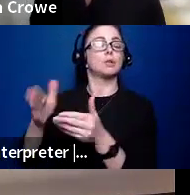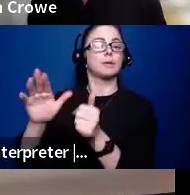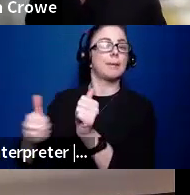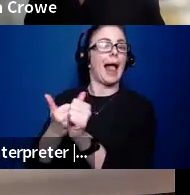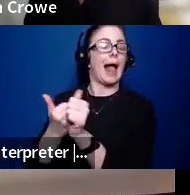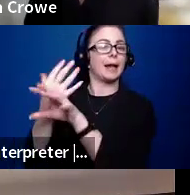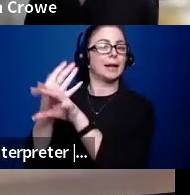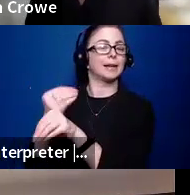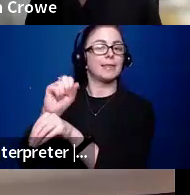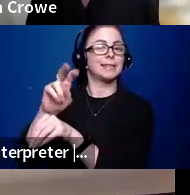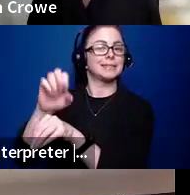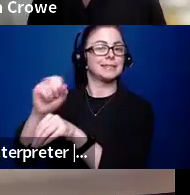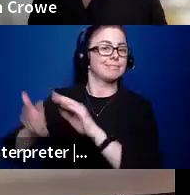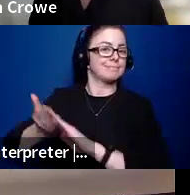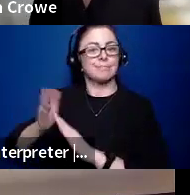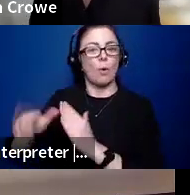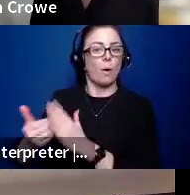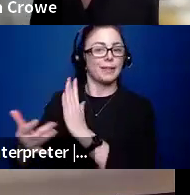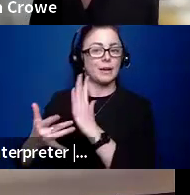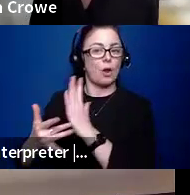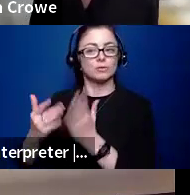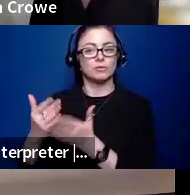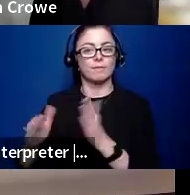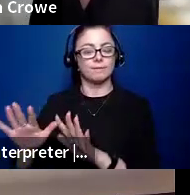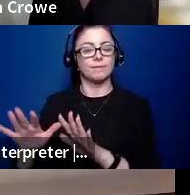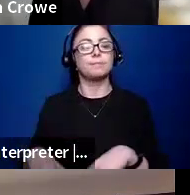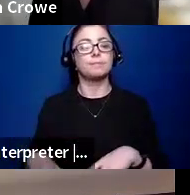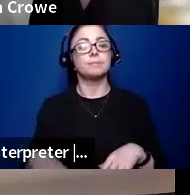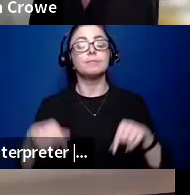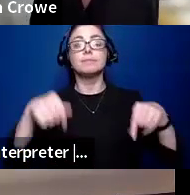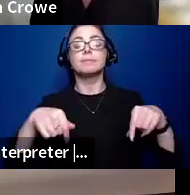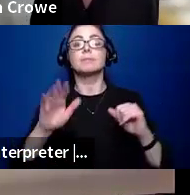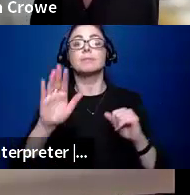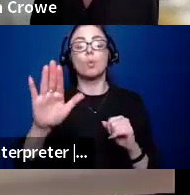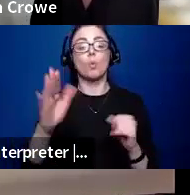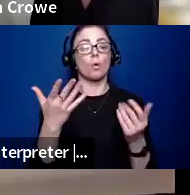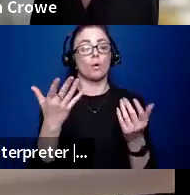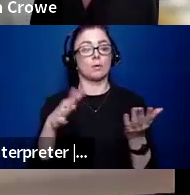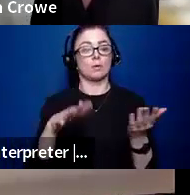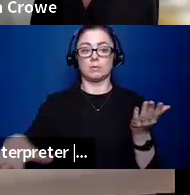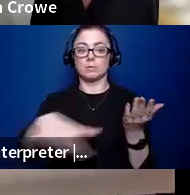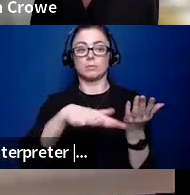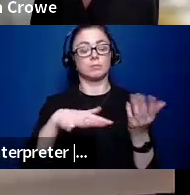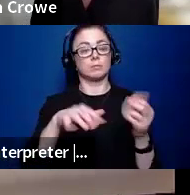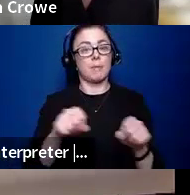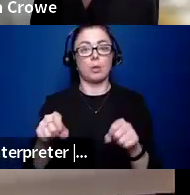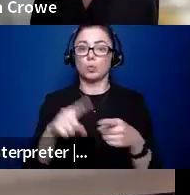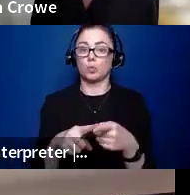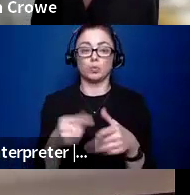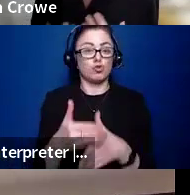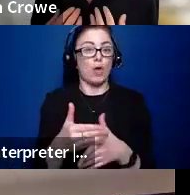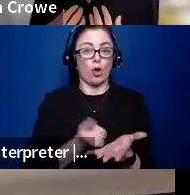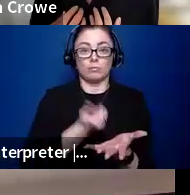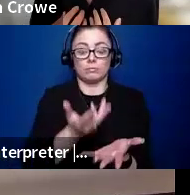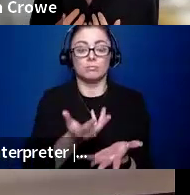technology. So again, this is your platform to share. We want to hear your comments, and we want you to also to learn from each